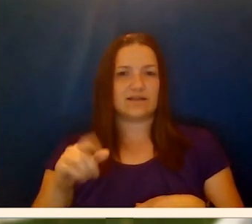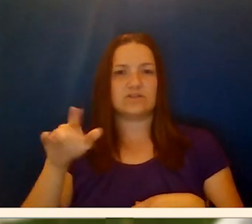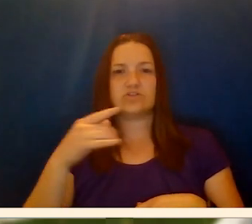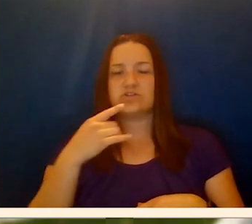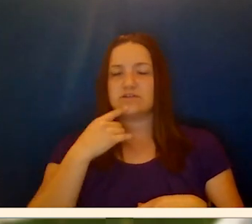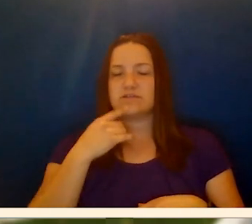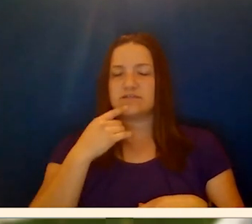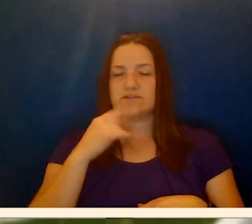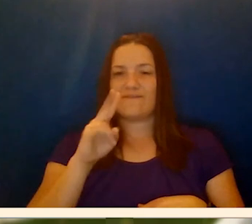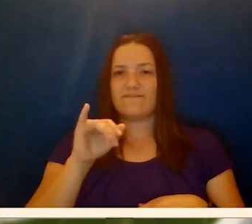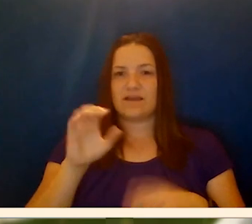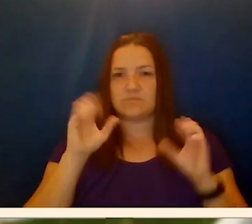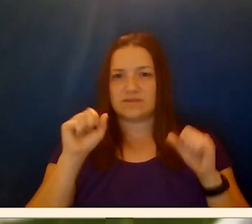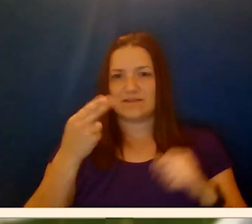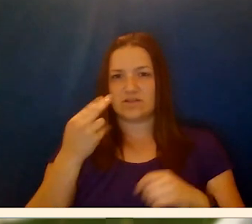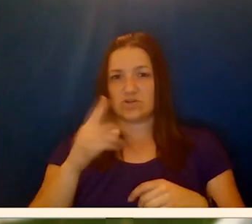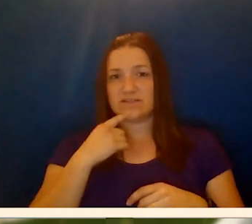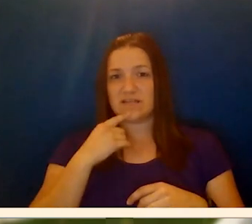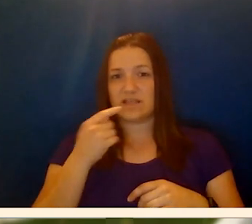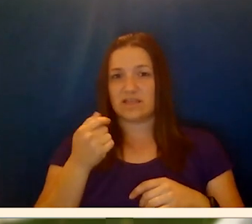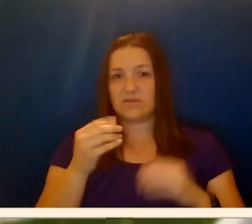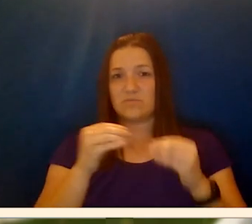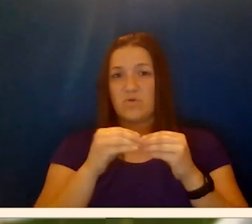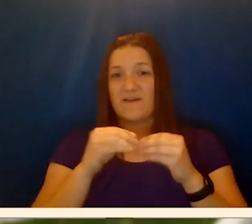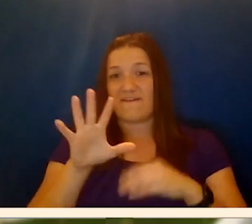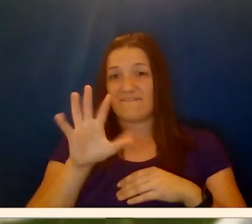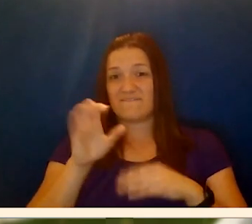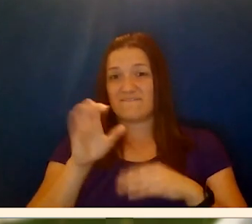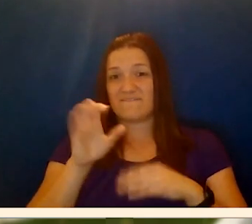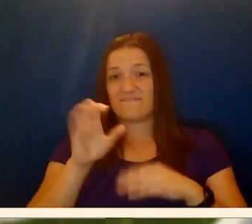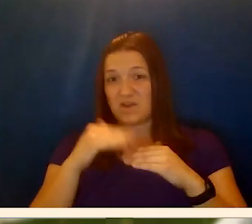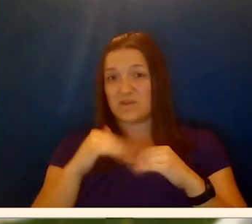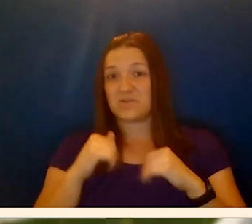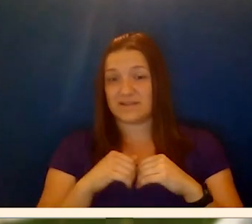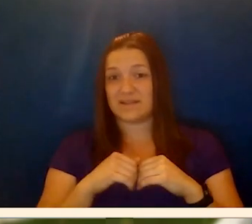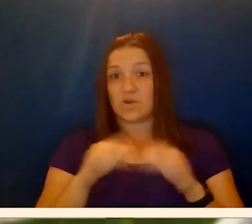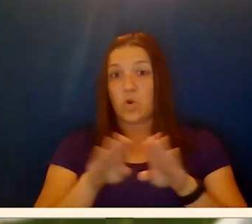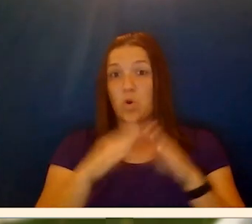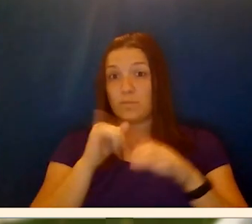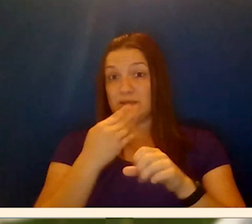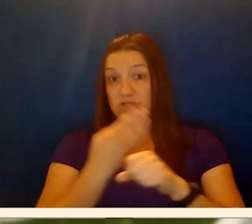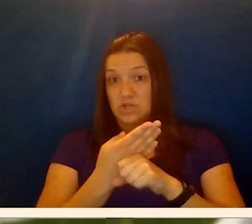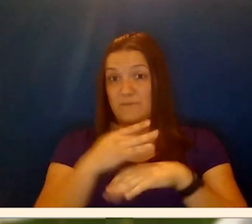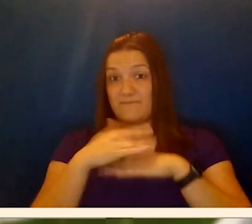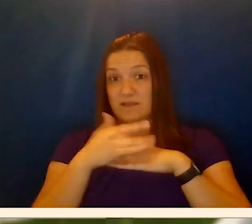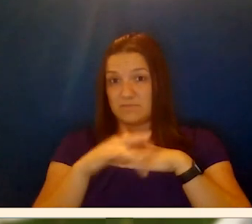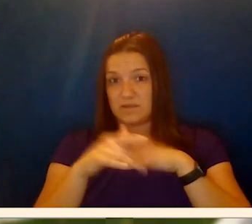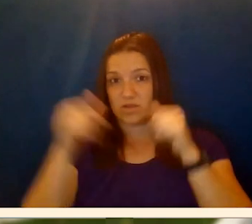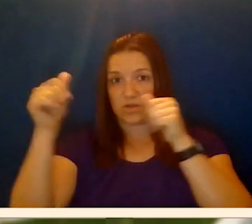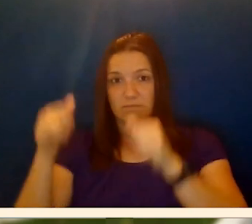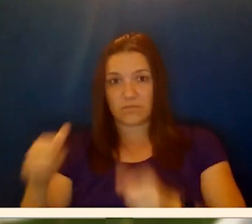have a little more than 500 open positions. So these are, you know, they're posted,